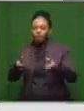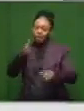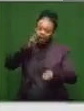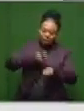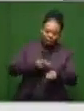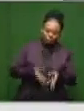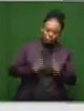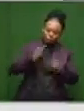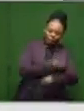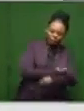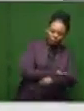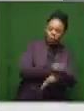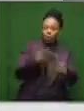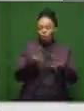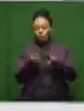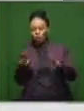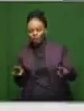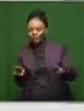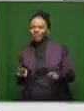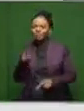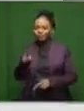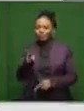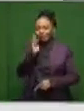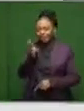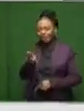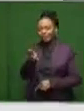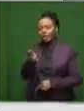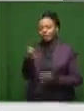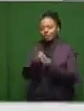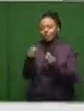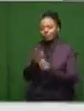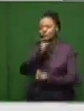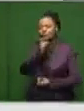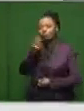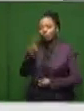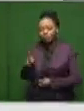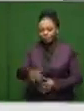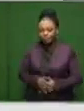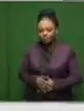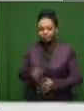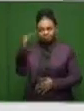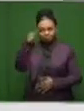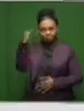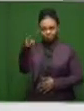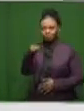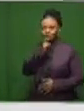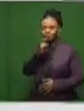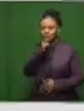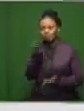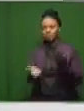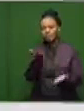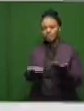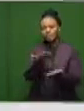or not maybe another analogy that we can use is the fact that we have got you know